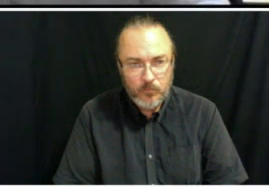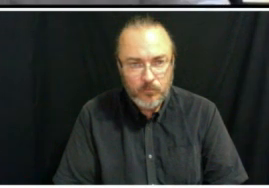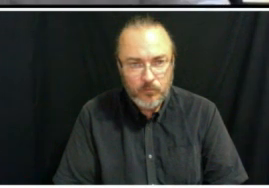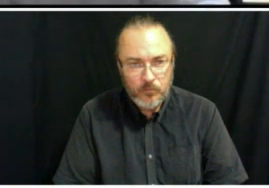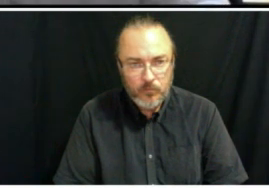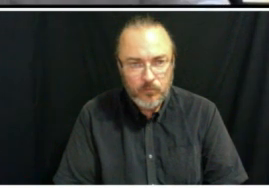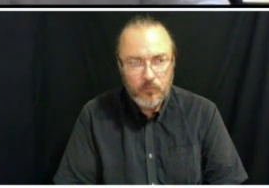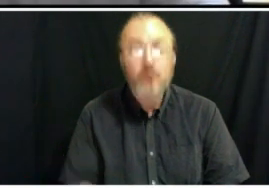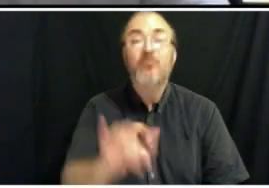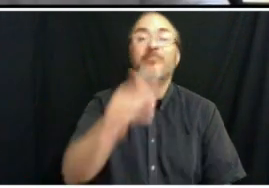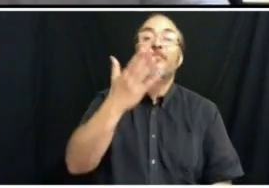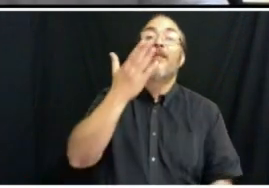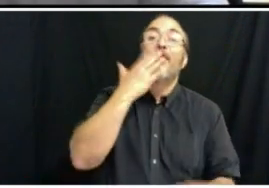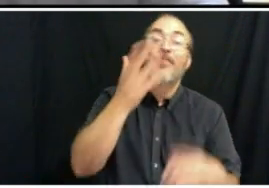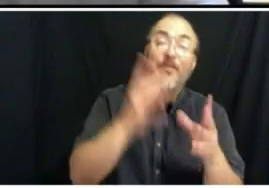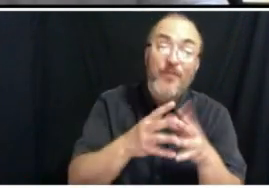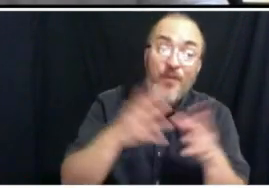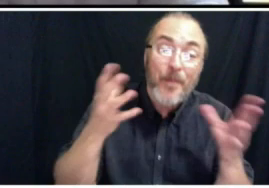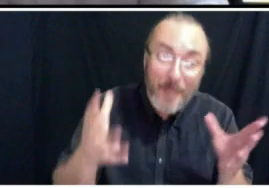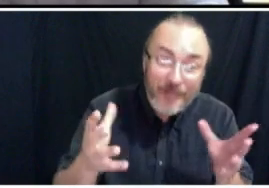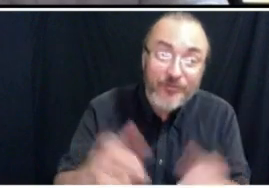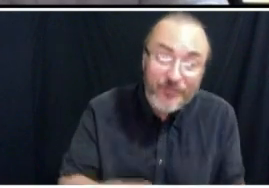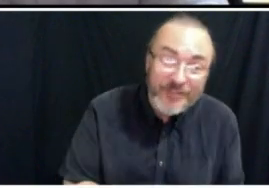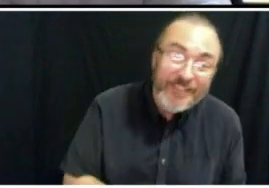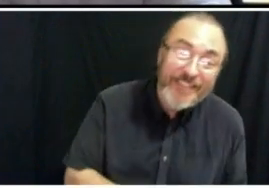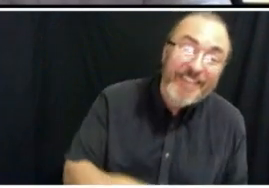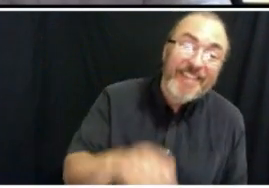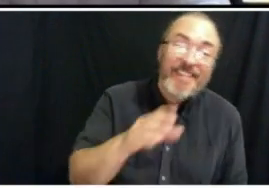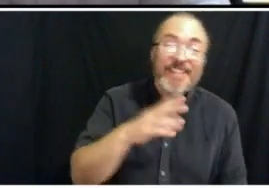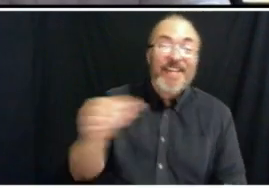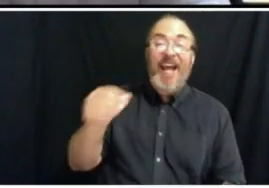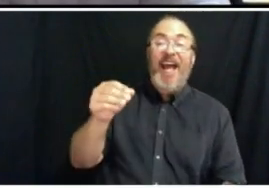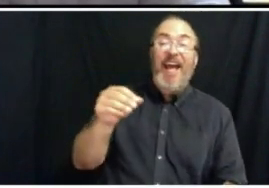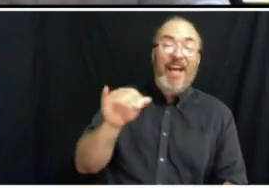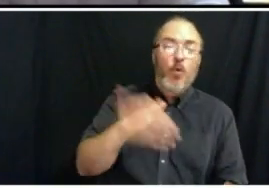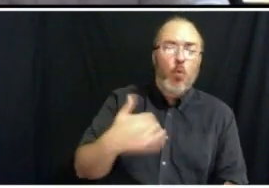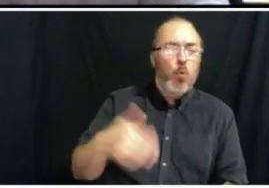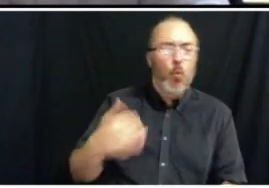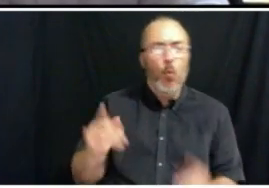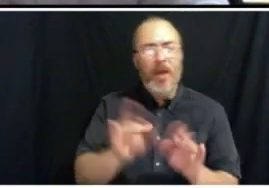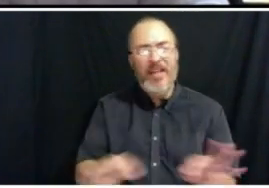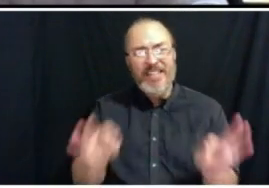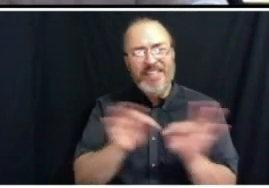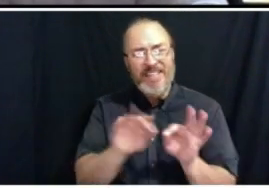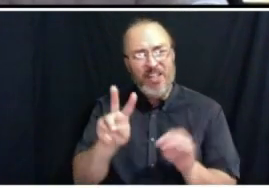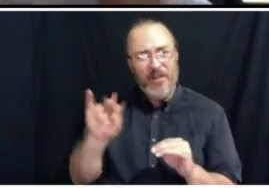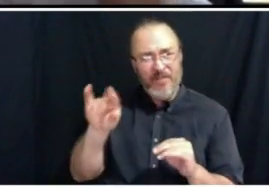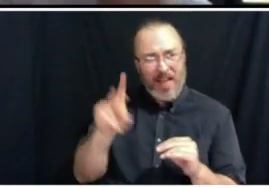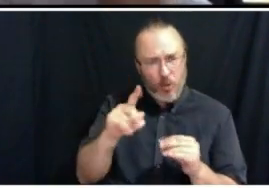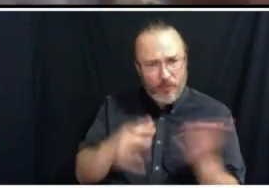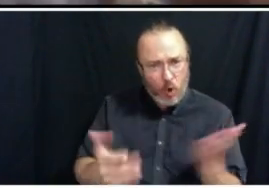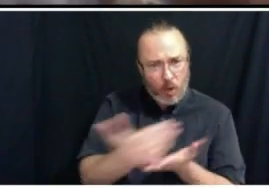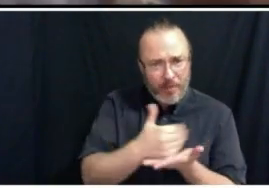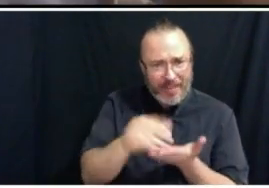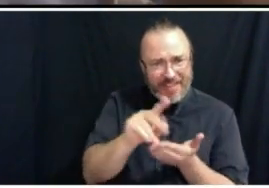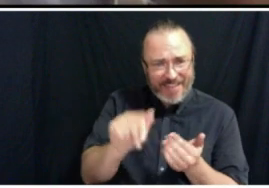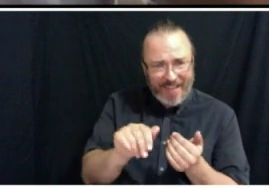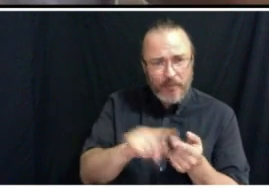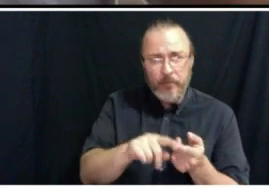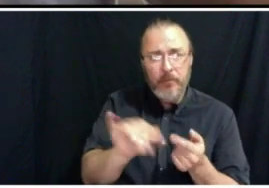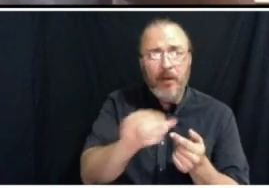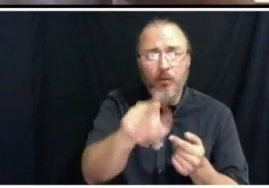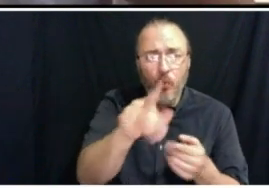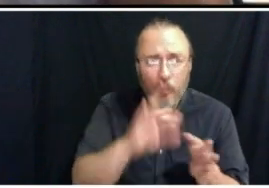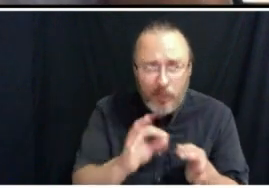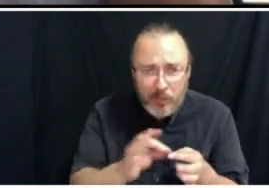Thank you very much. And this essential value of collecting data, obviously, like Ewan talked about, and like we'd all agree,